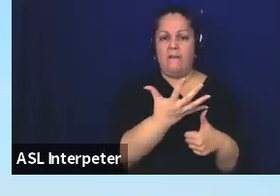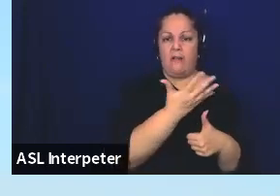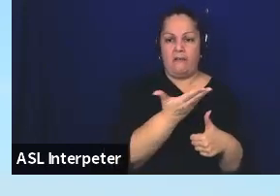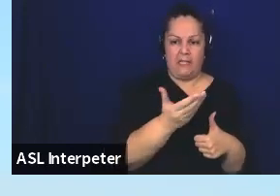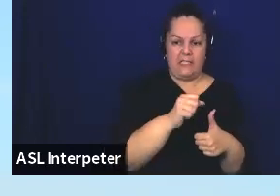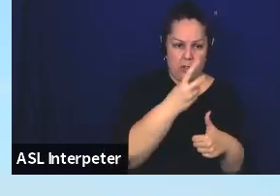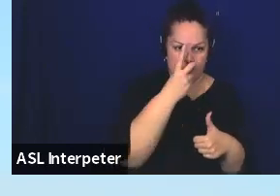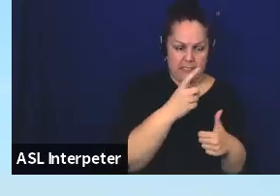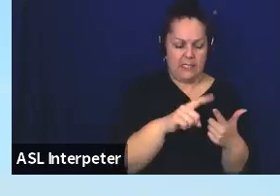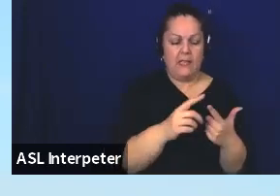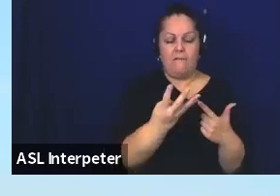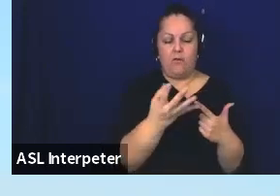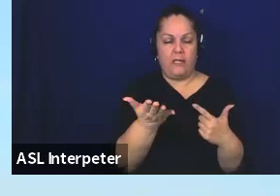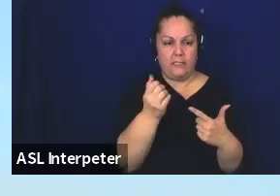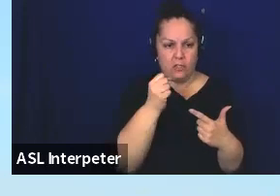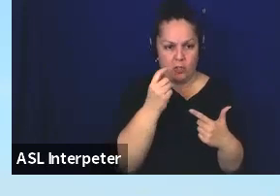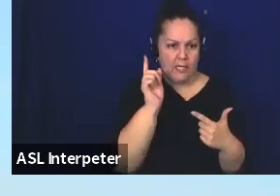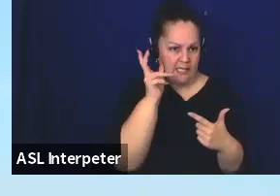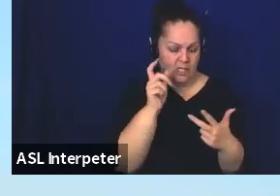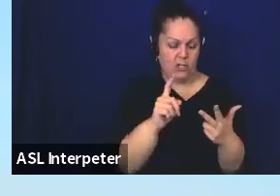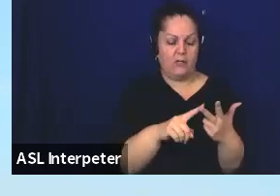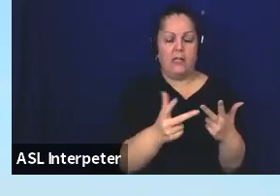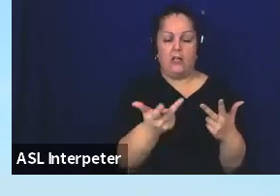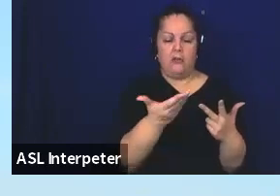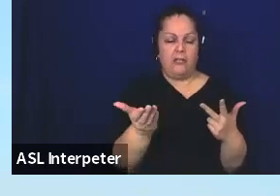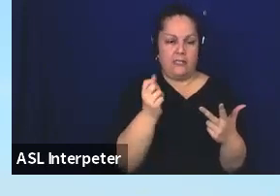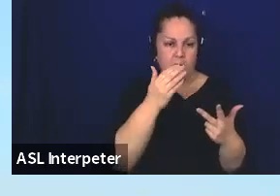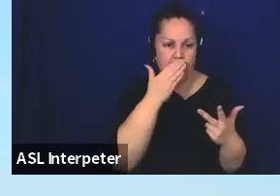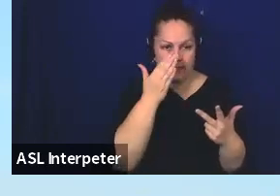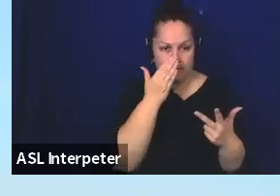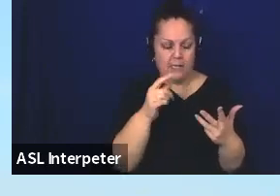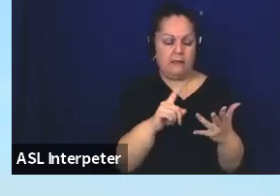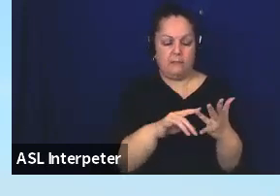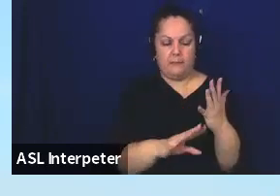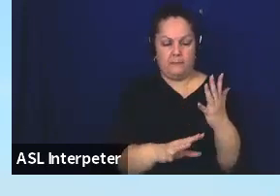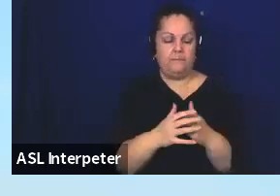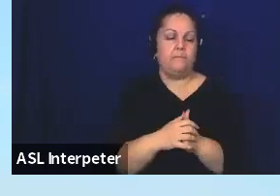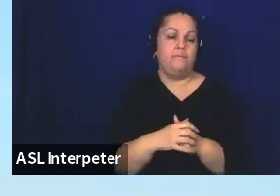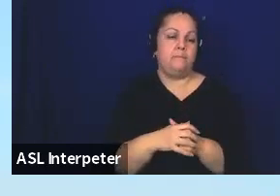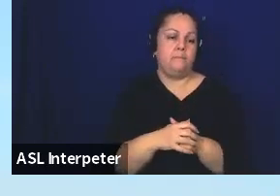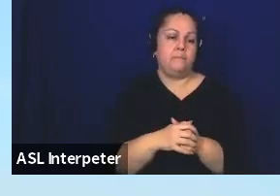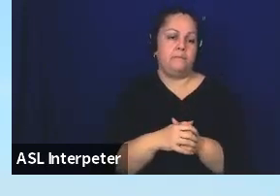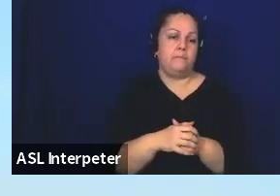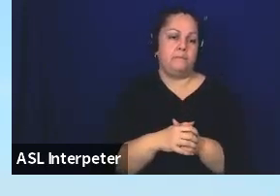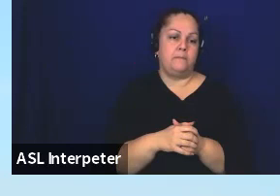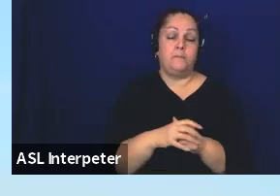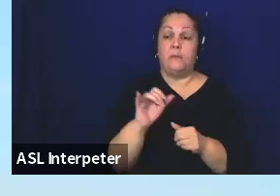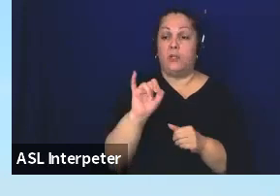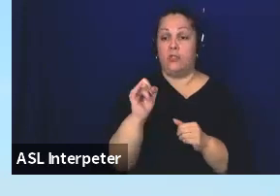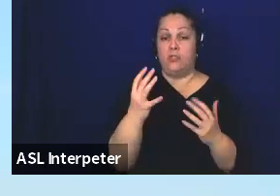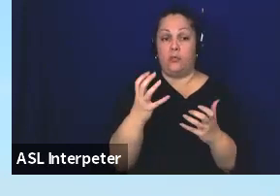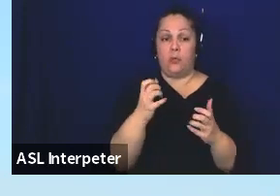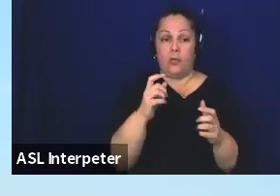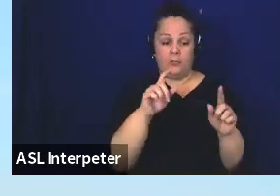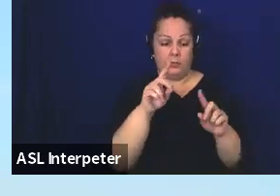that you can see, 4 things that you can hear, 3 that you smell, and so on. We also want to assess for